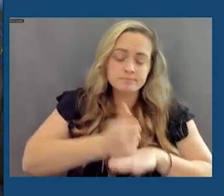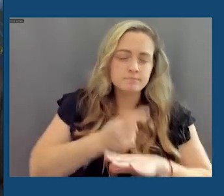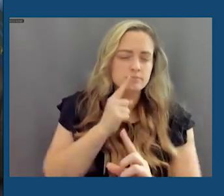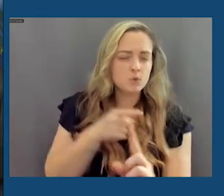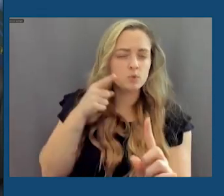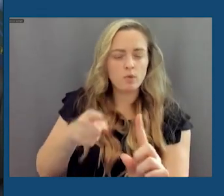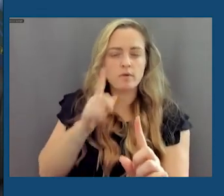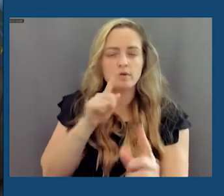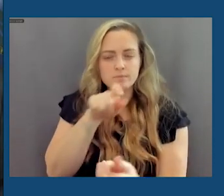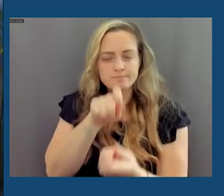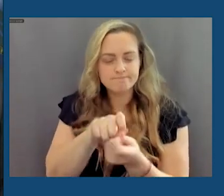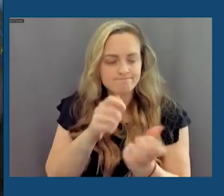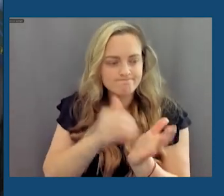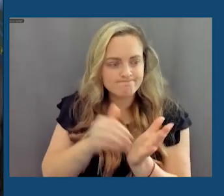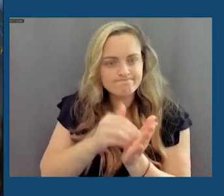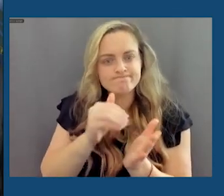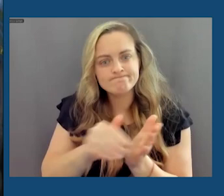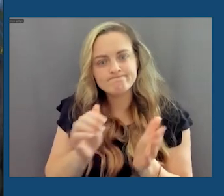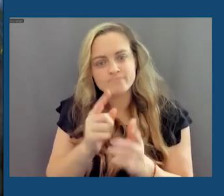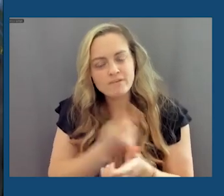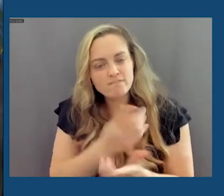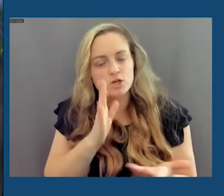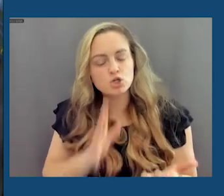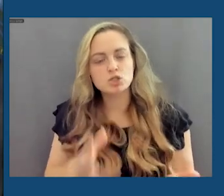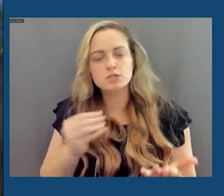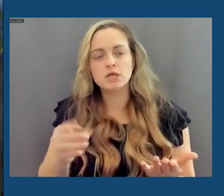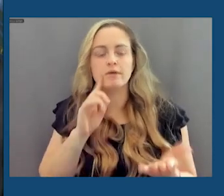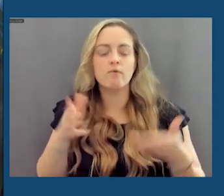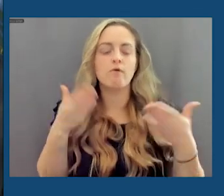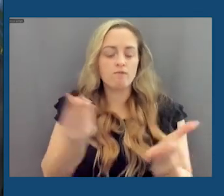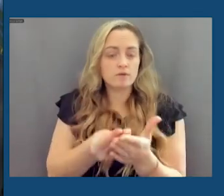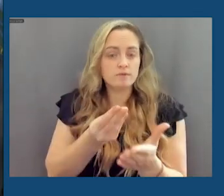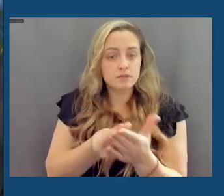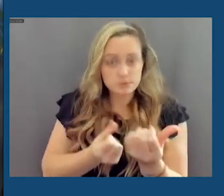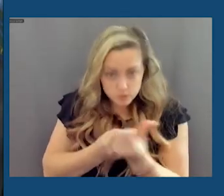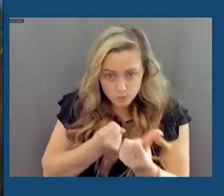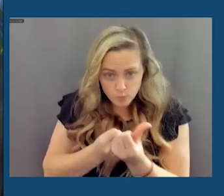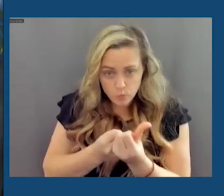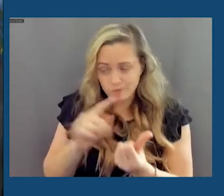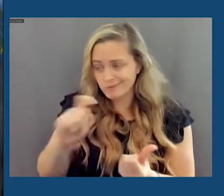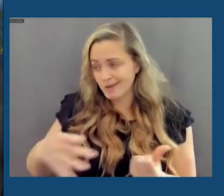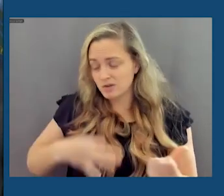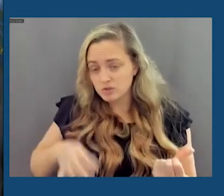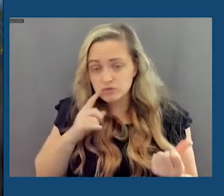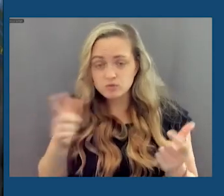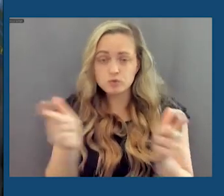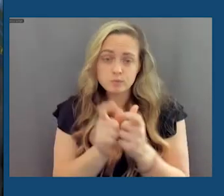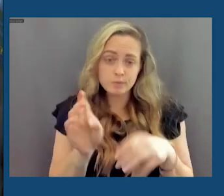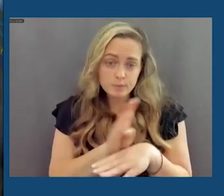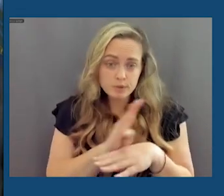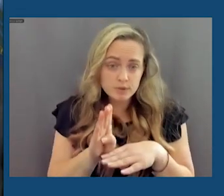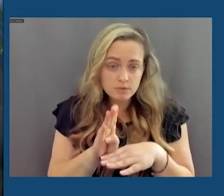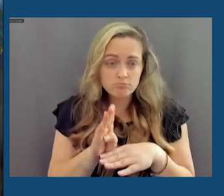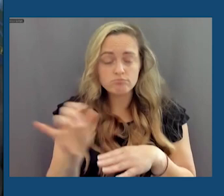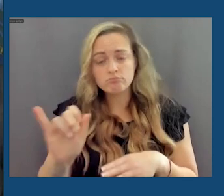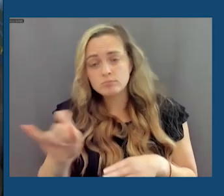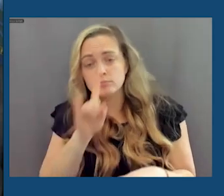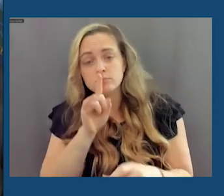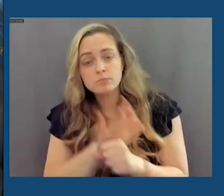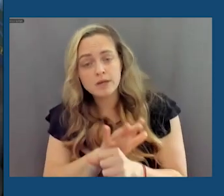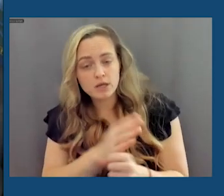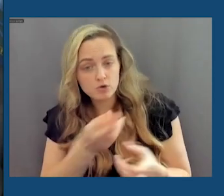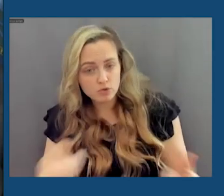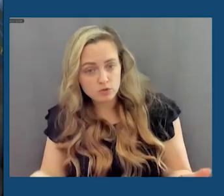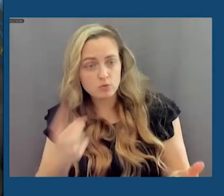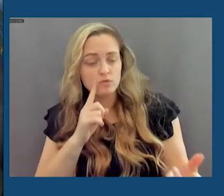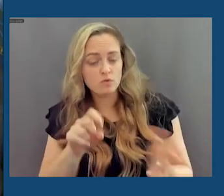and violent offenders, while also offering financial support through tax credits to small businesses, as well as dedicated resources to our